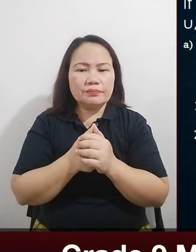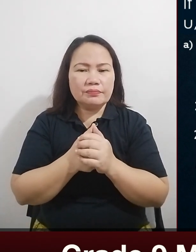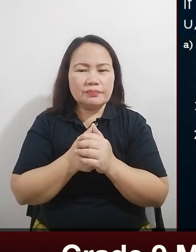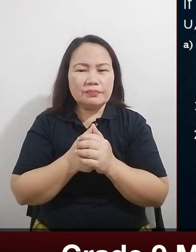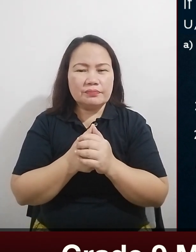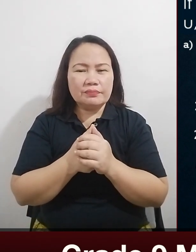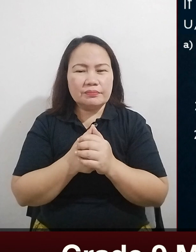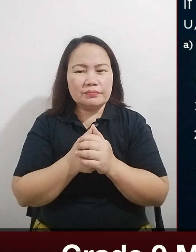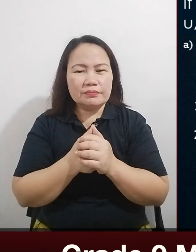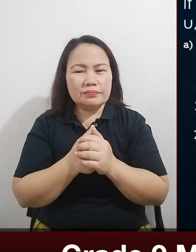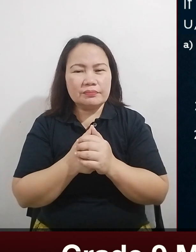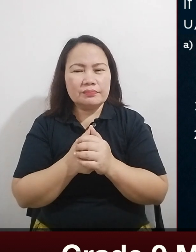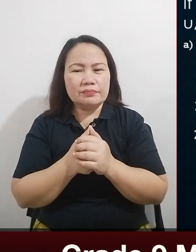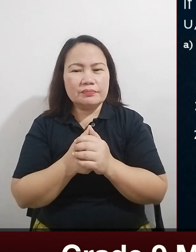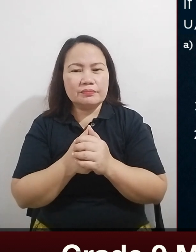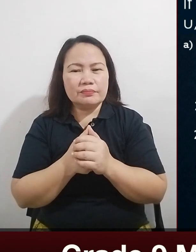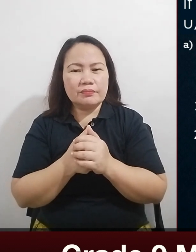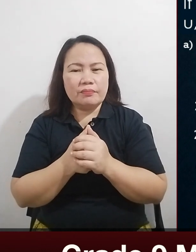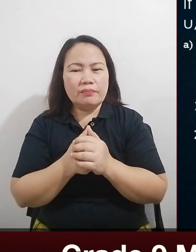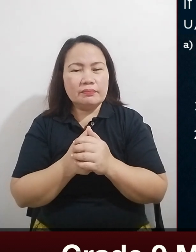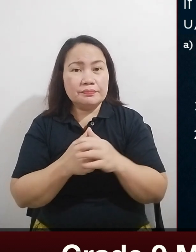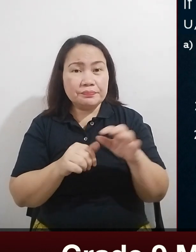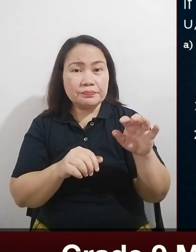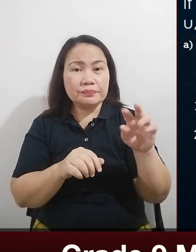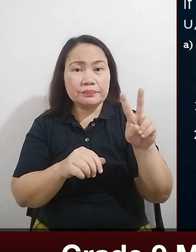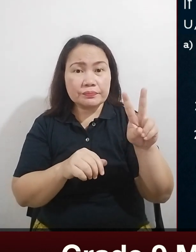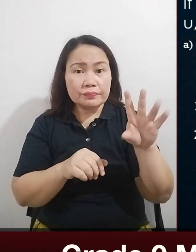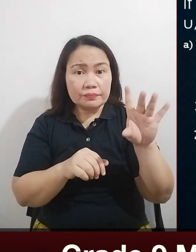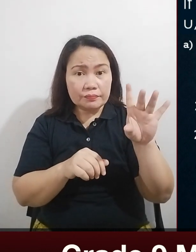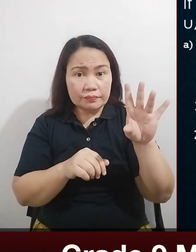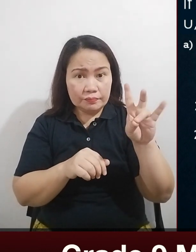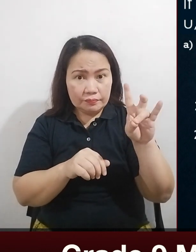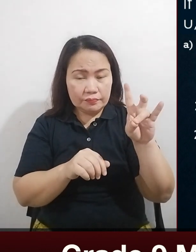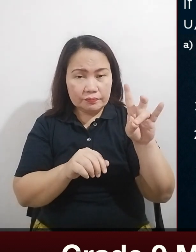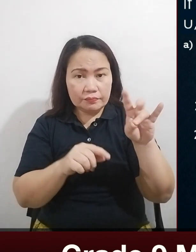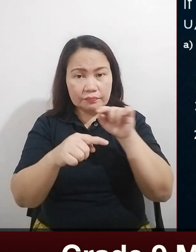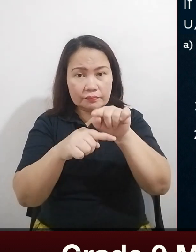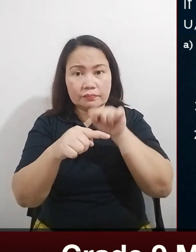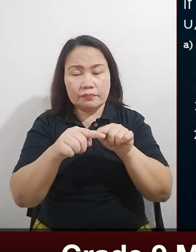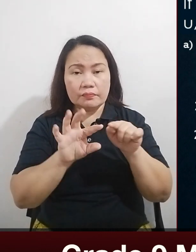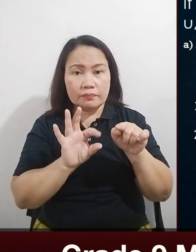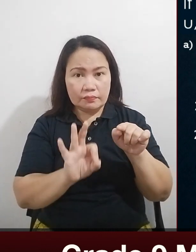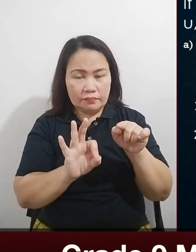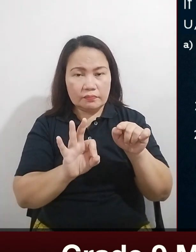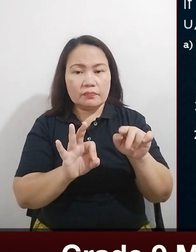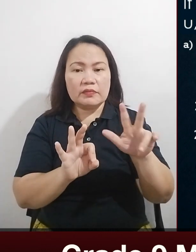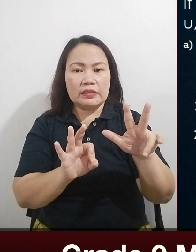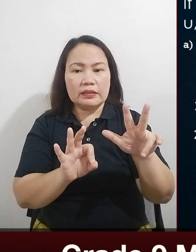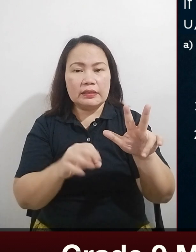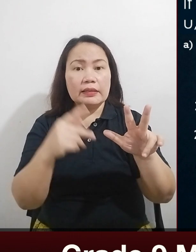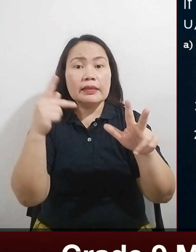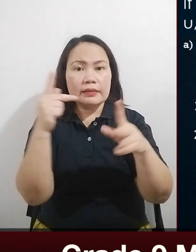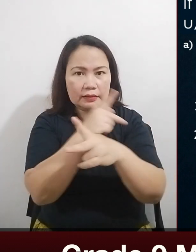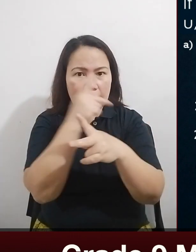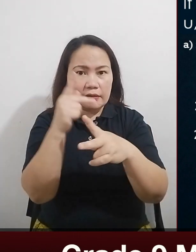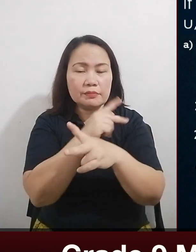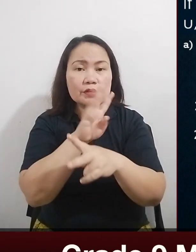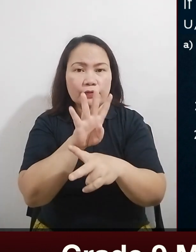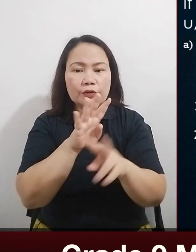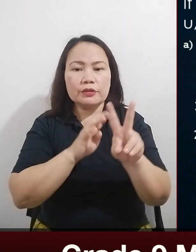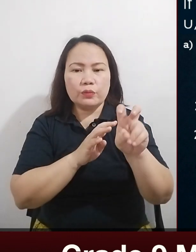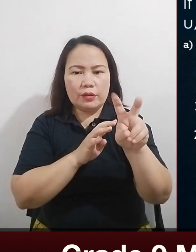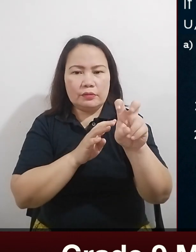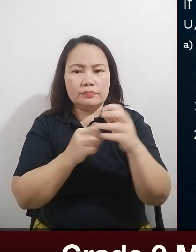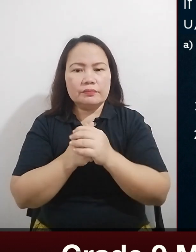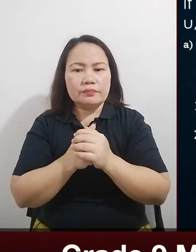So, 27 tayo. So, pwede natin ito i-cancel out. No? 27 divide 9, that is 3